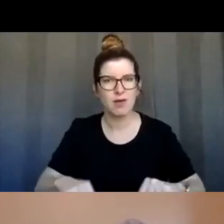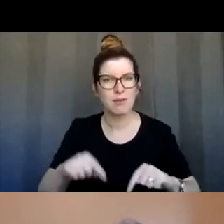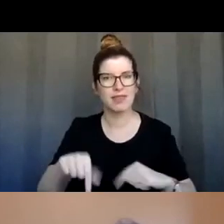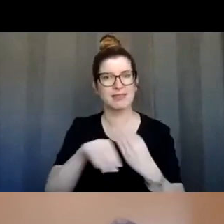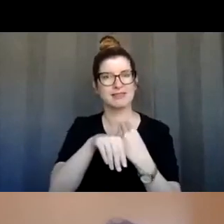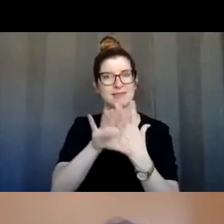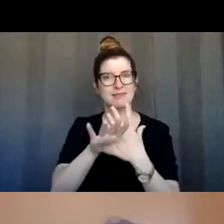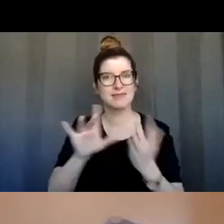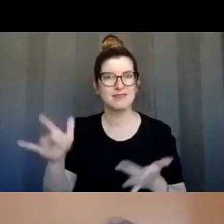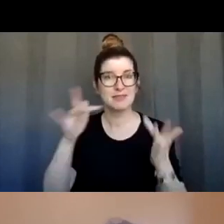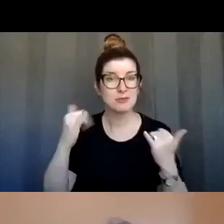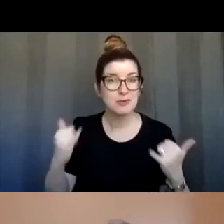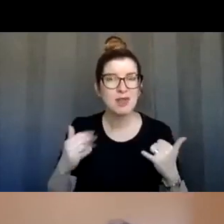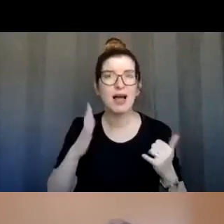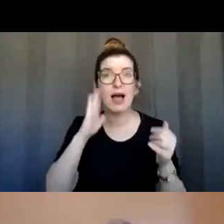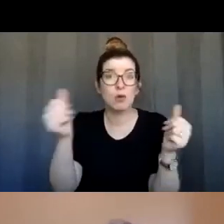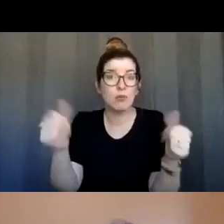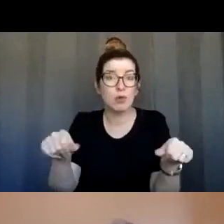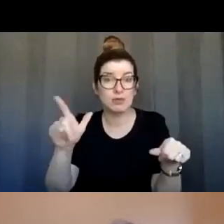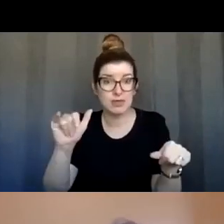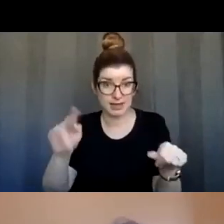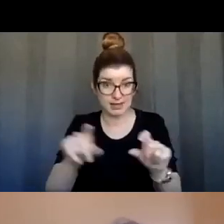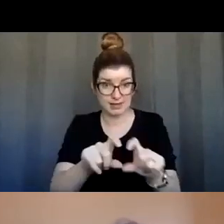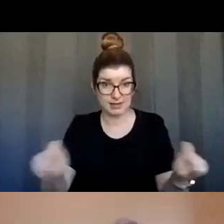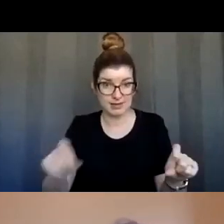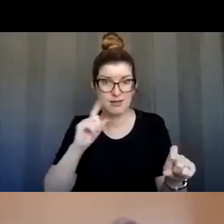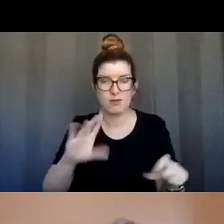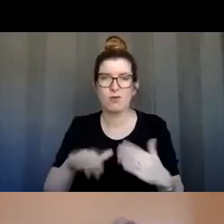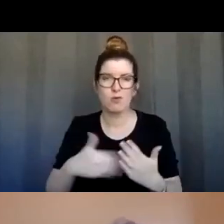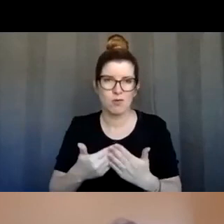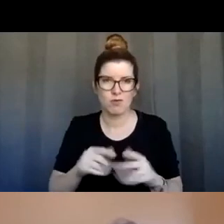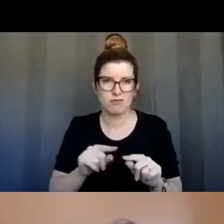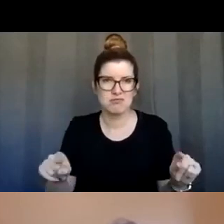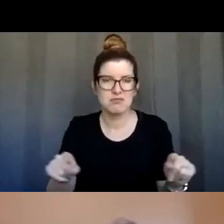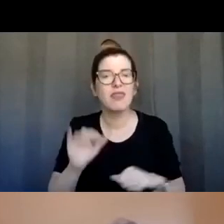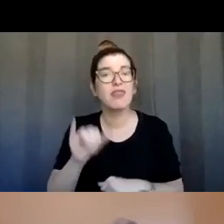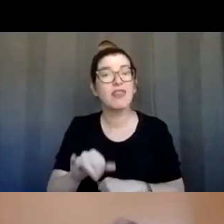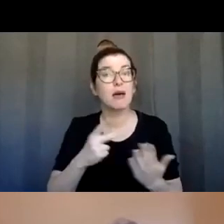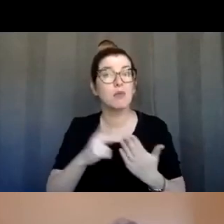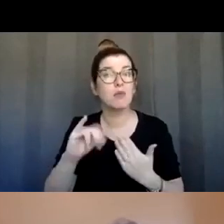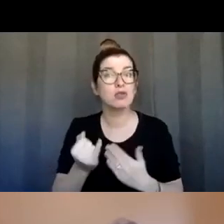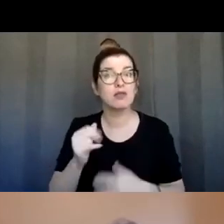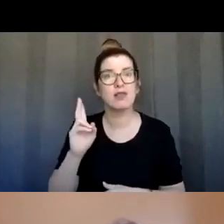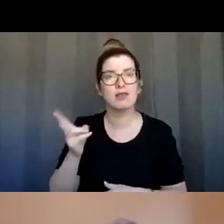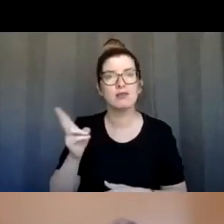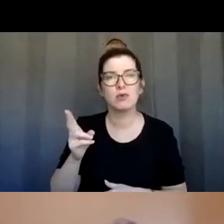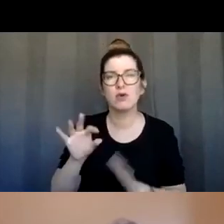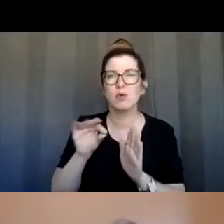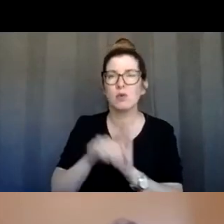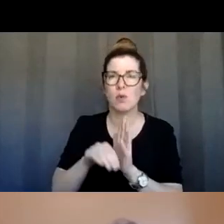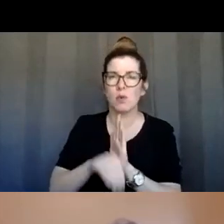today. I am posting a link in the chat box for everybody. And this is to a project that the Historic New Orleans Collection